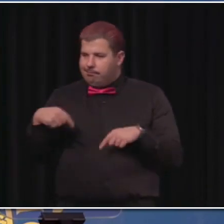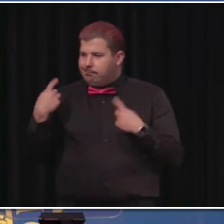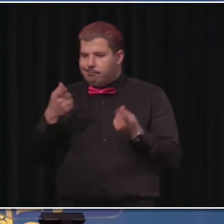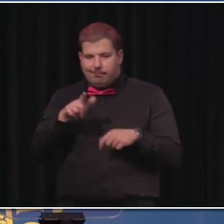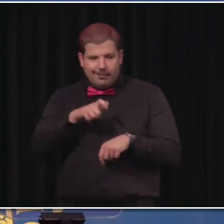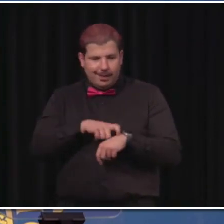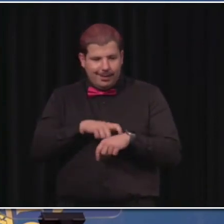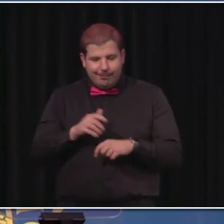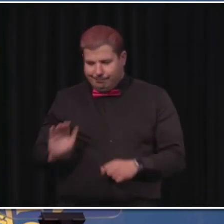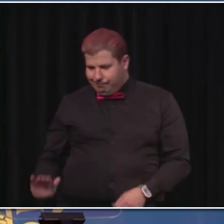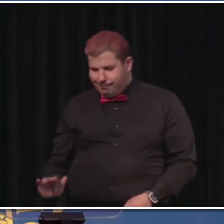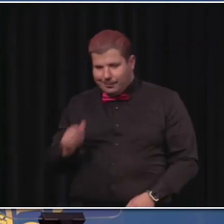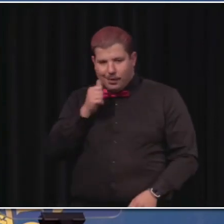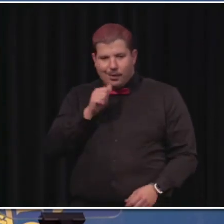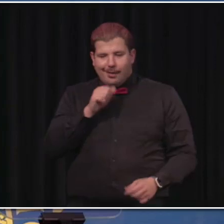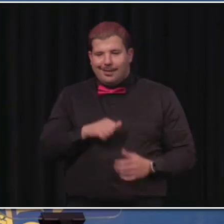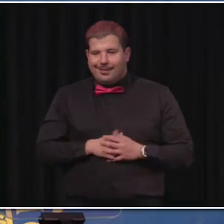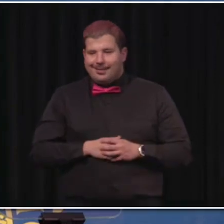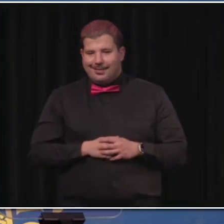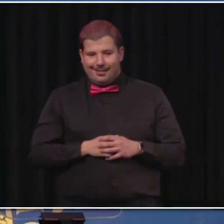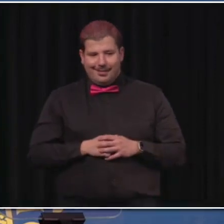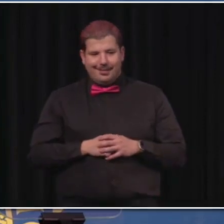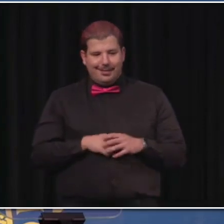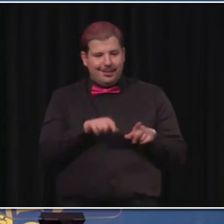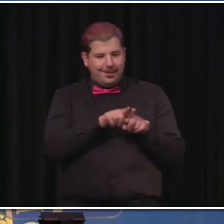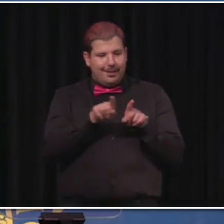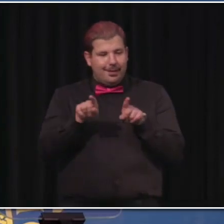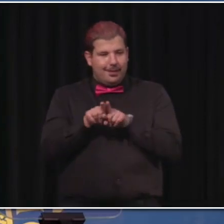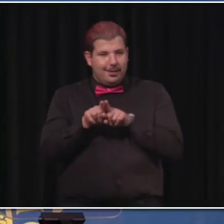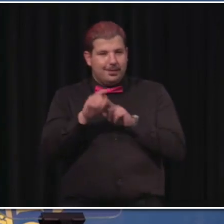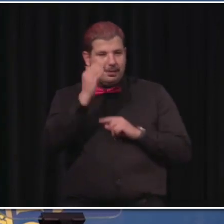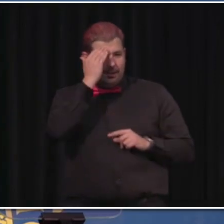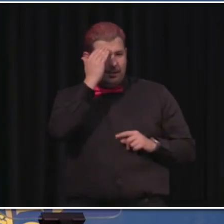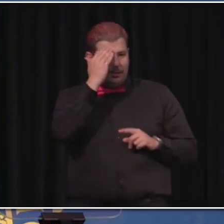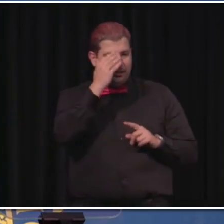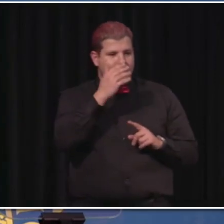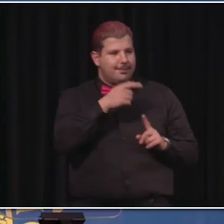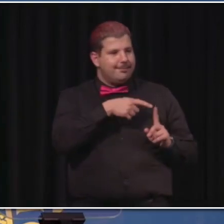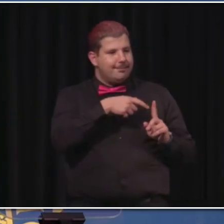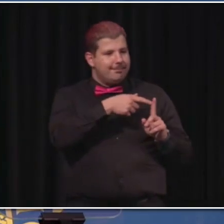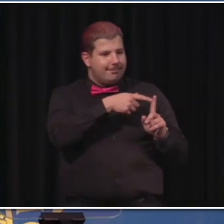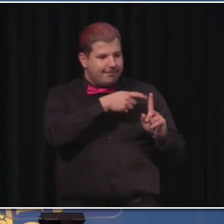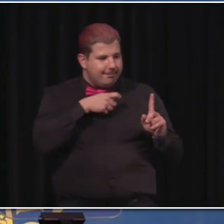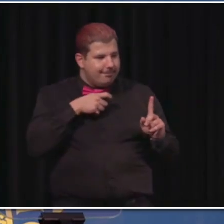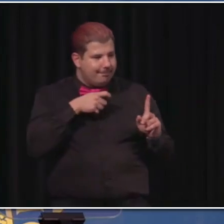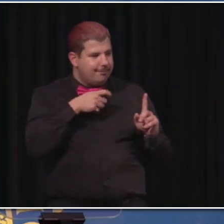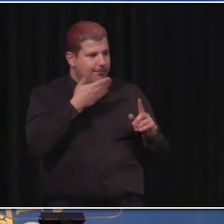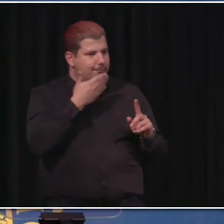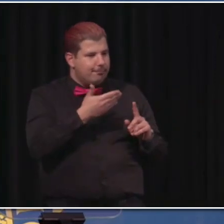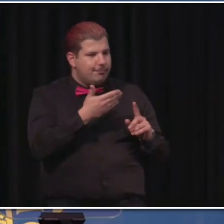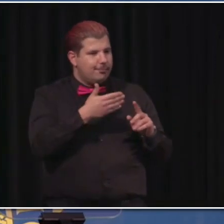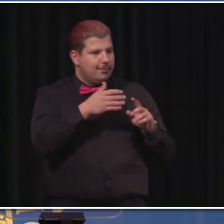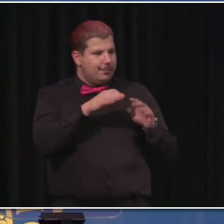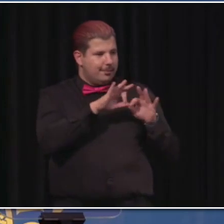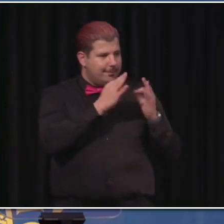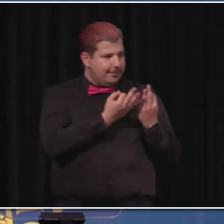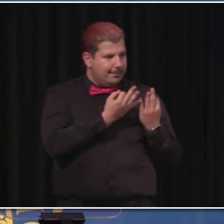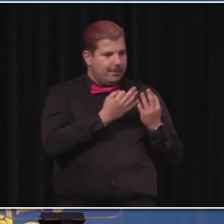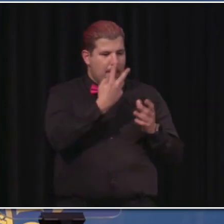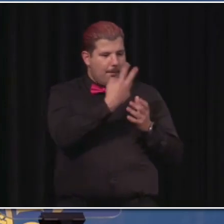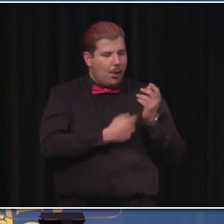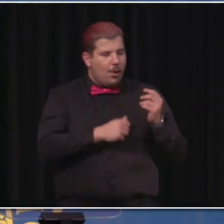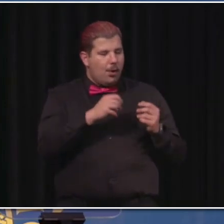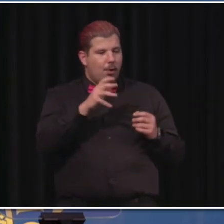she was a little girl. I also knew she came from very good stock. Both of her